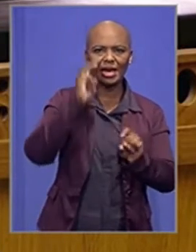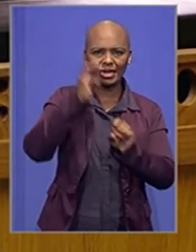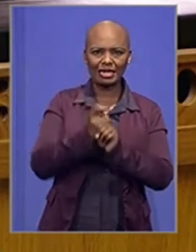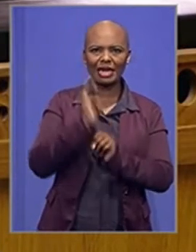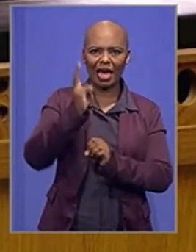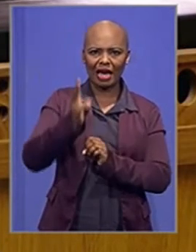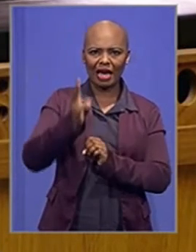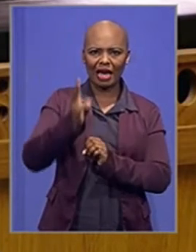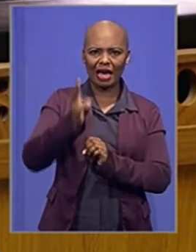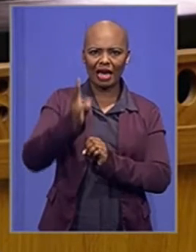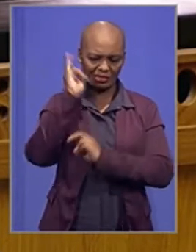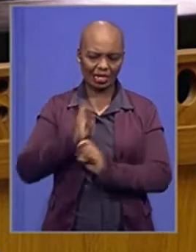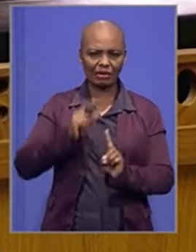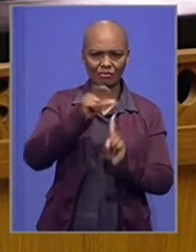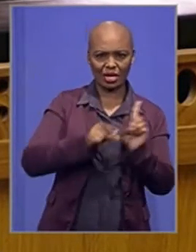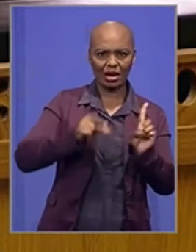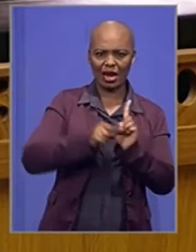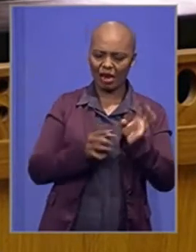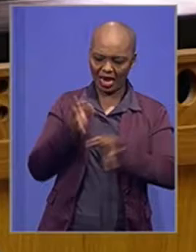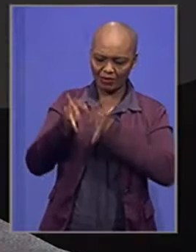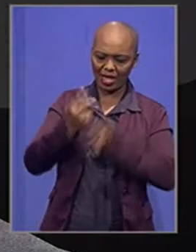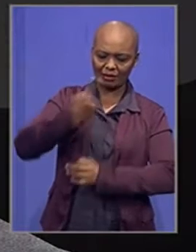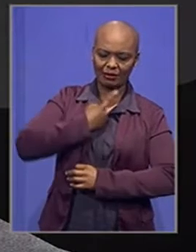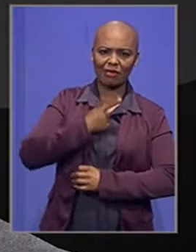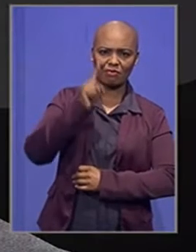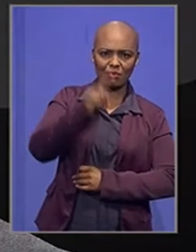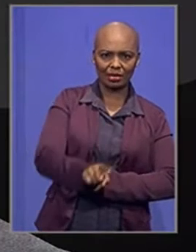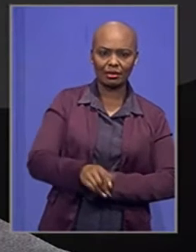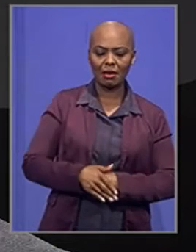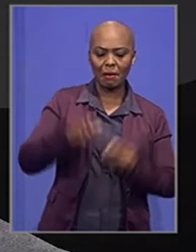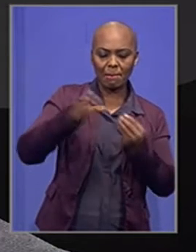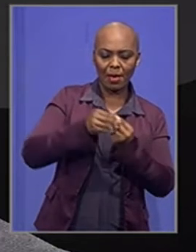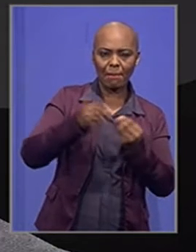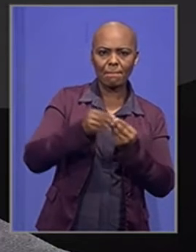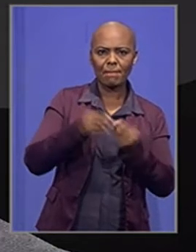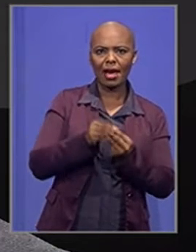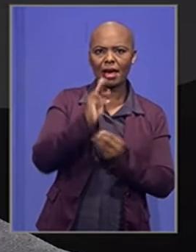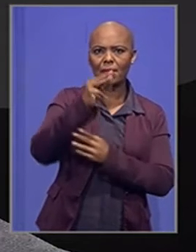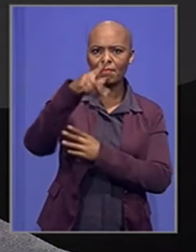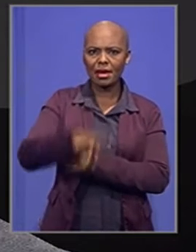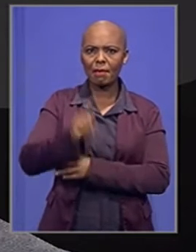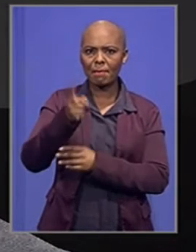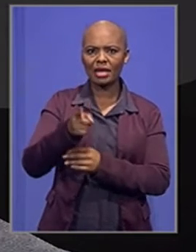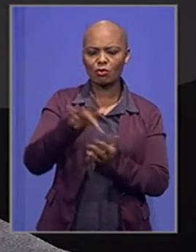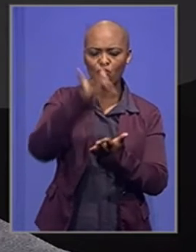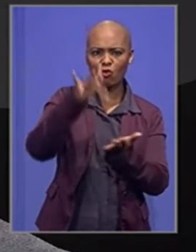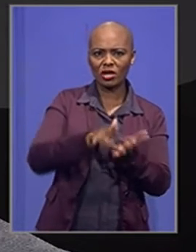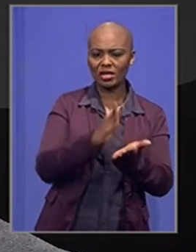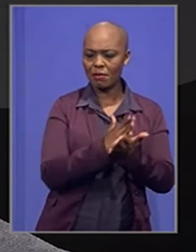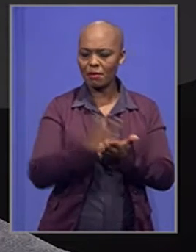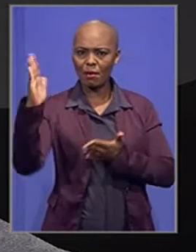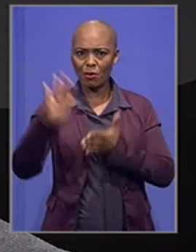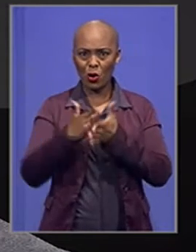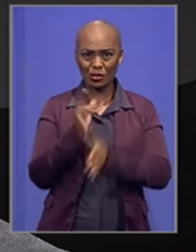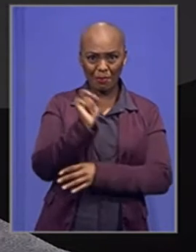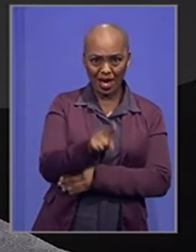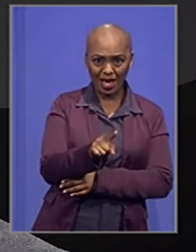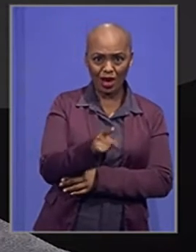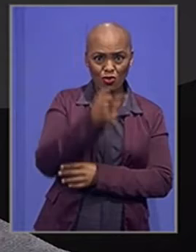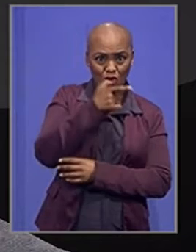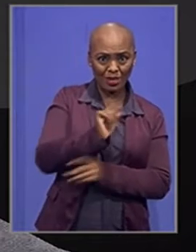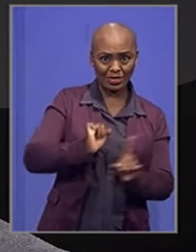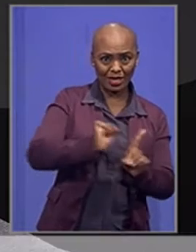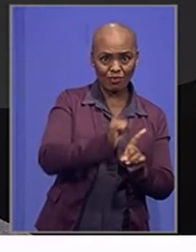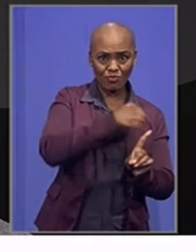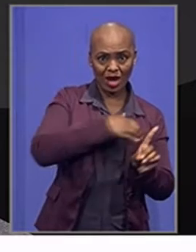reediwa, mme ga go tokololo epe ya palamente e tshwanetseng go latlhegelwa ke maemo ka ntlha ya seno. At the moment